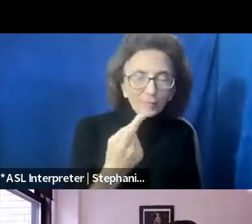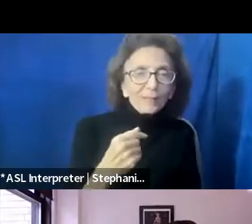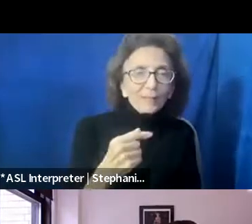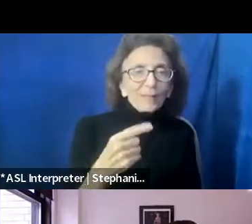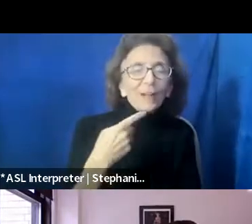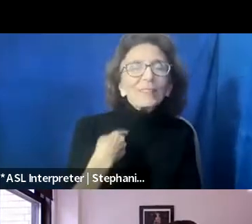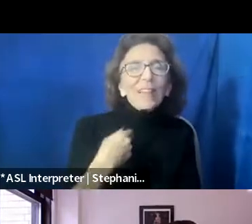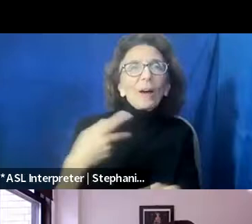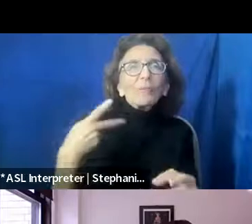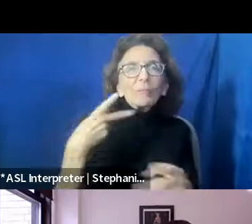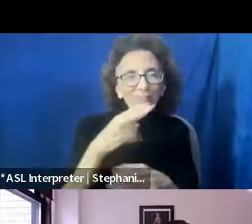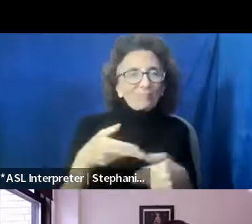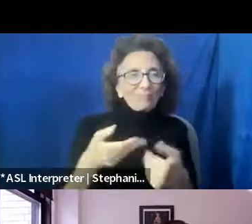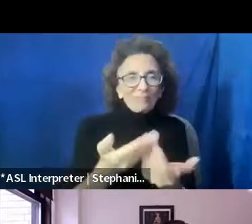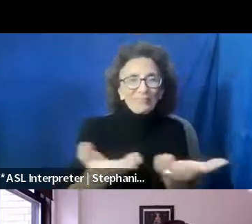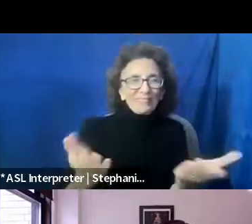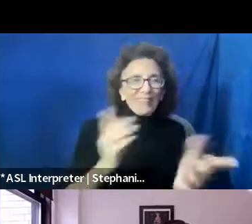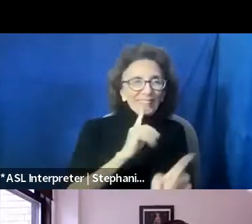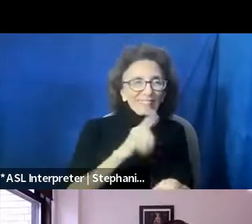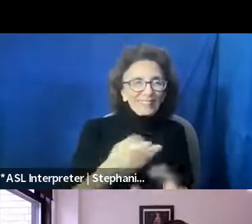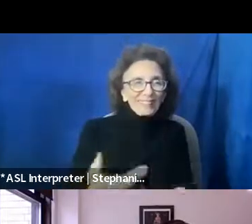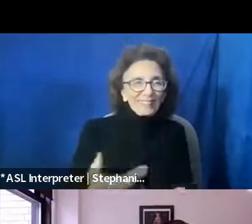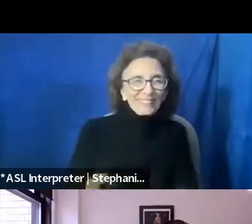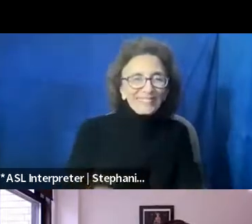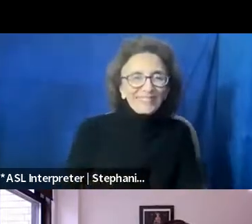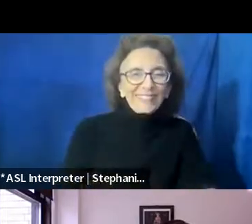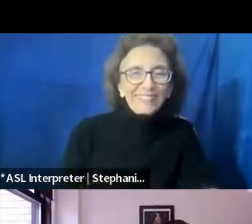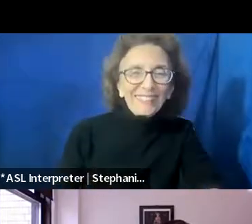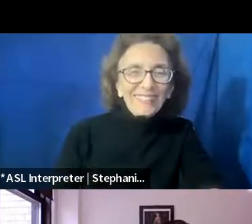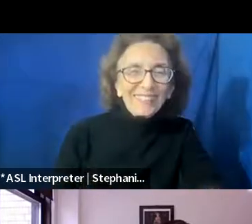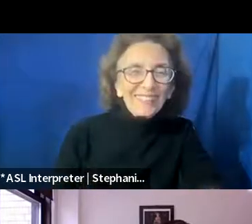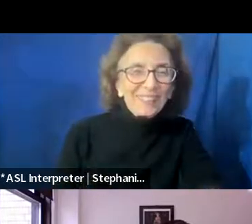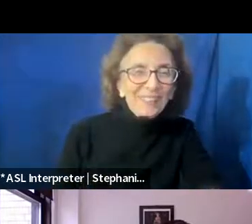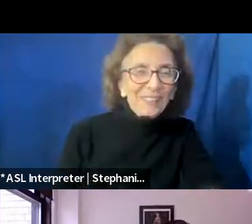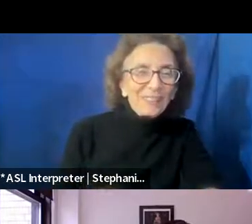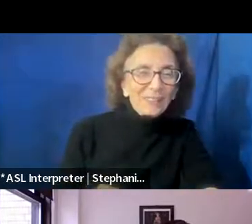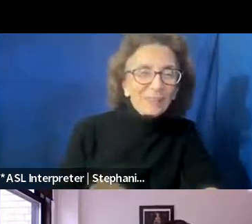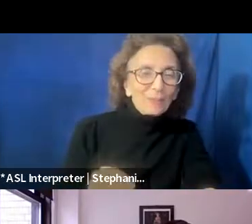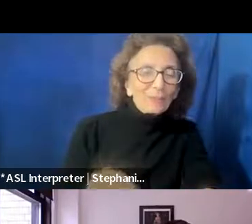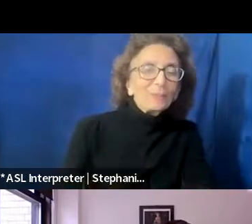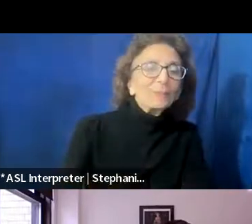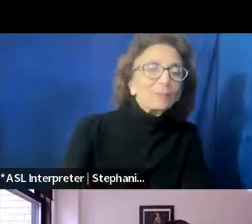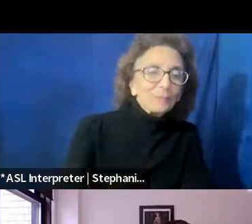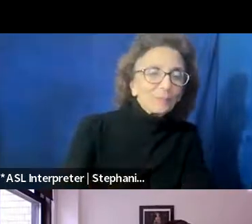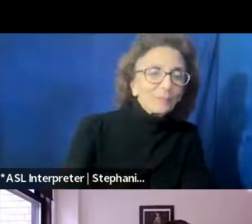I'll let other folks respond to the question. I mean, in terms of the